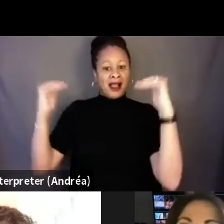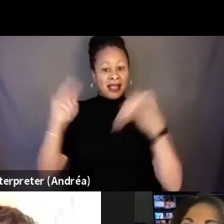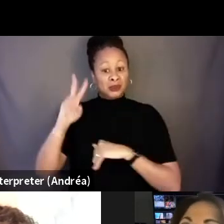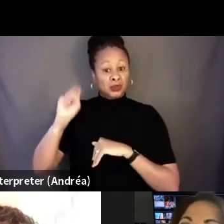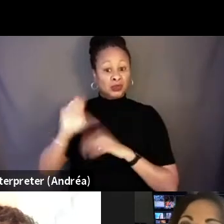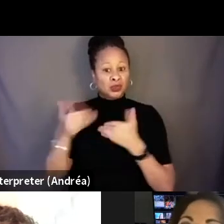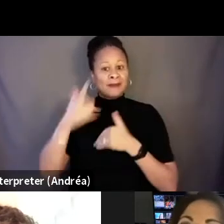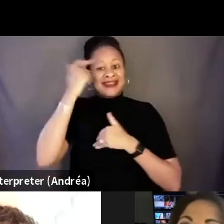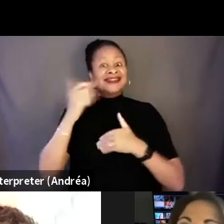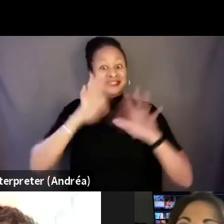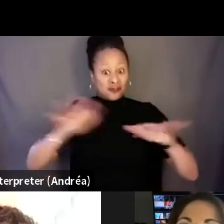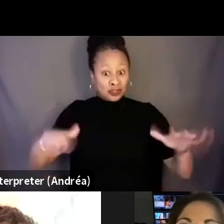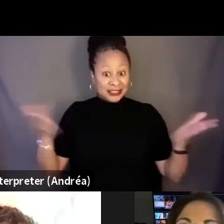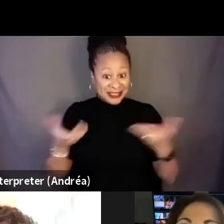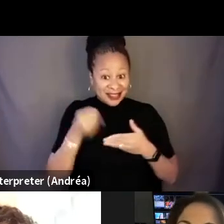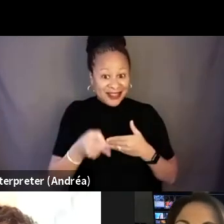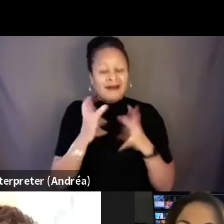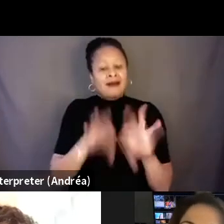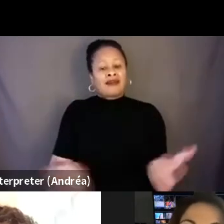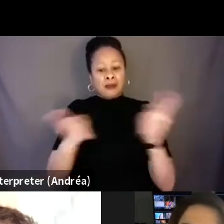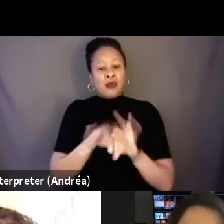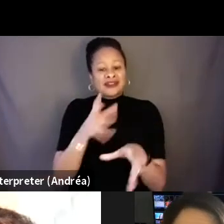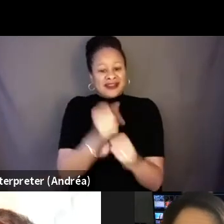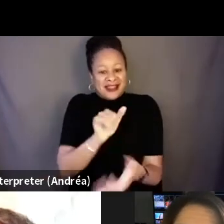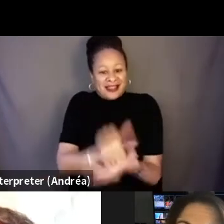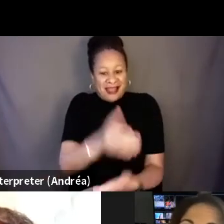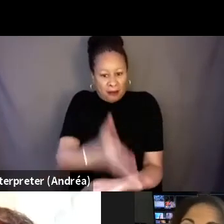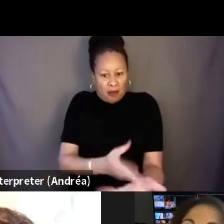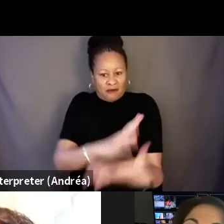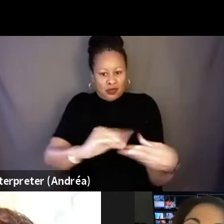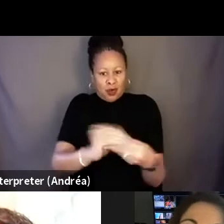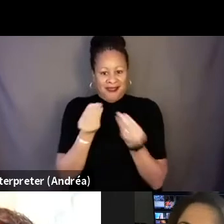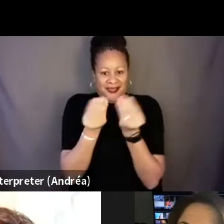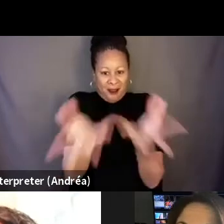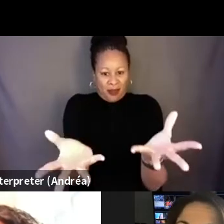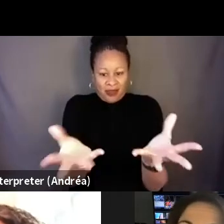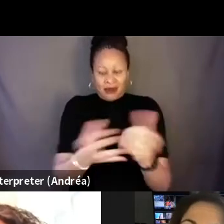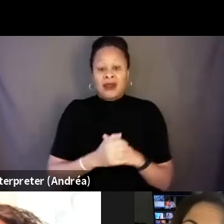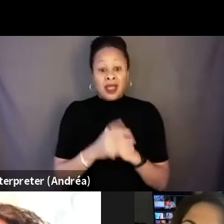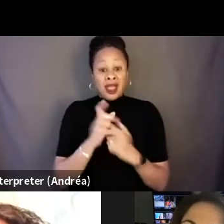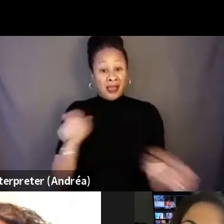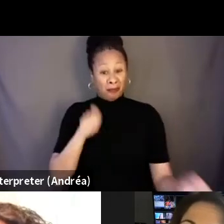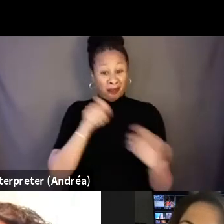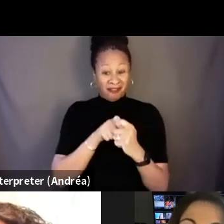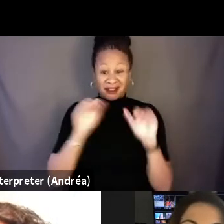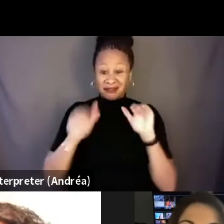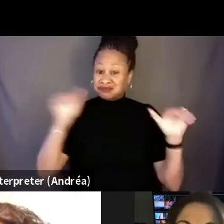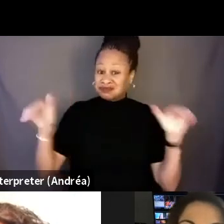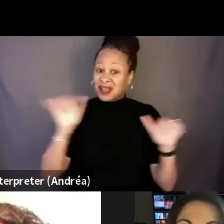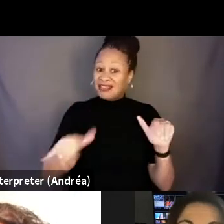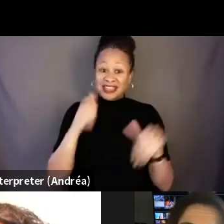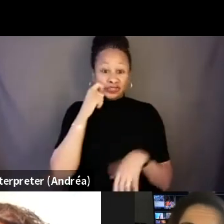newsroom the importance of getting that aspect out there. And ideally, guys, this is what this